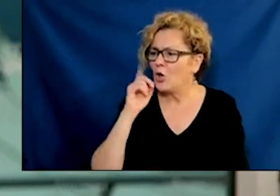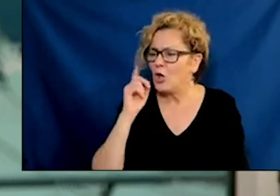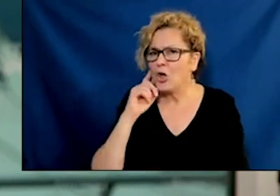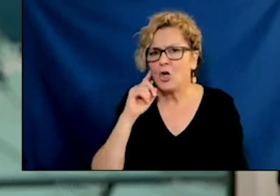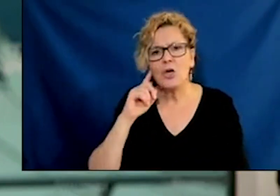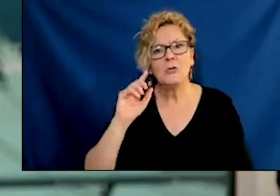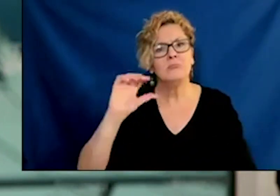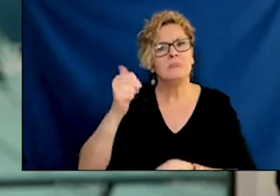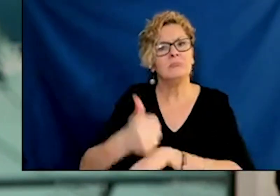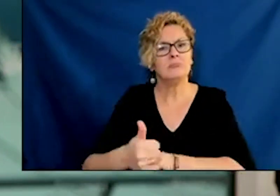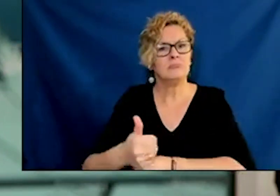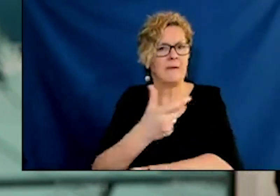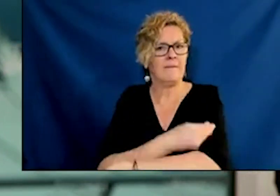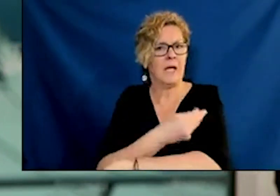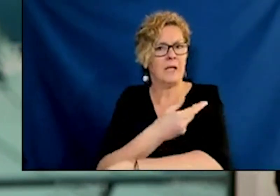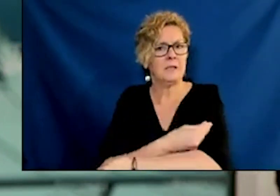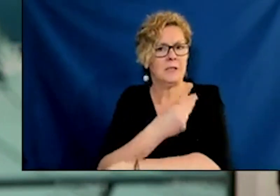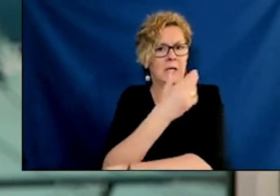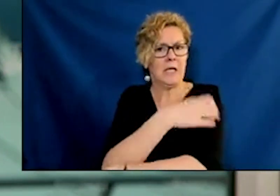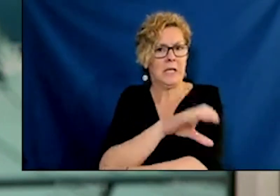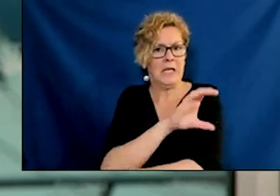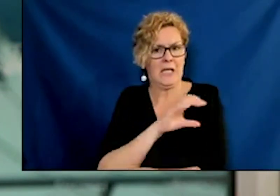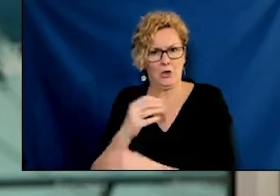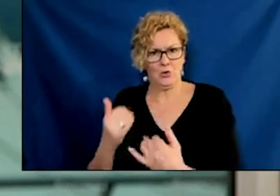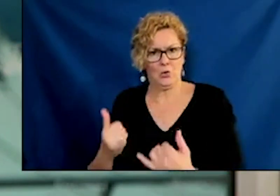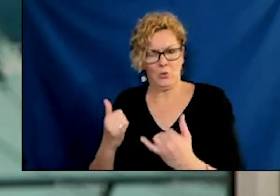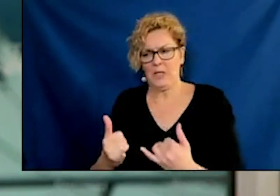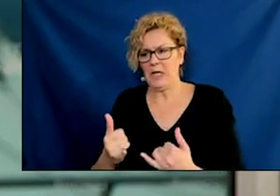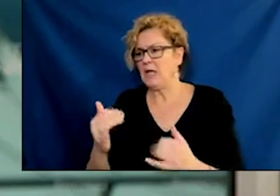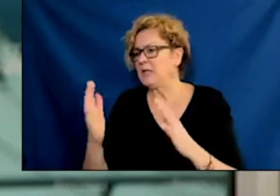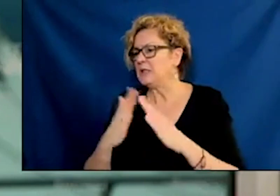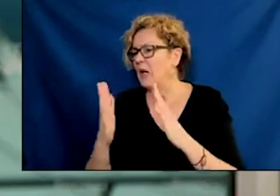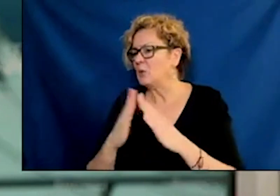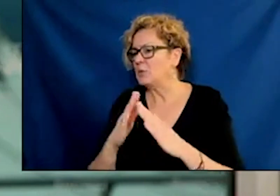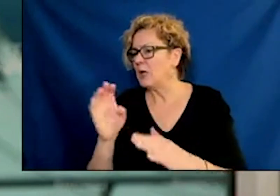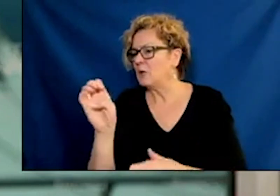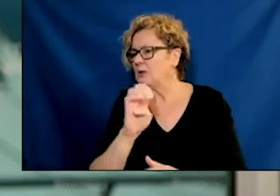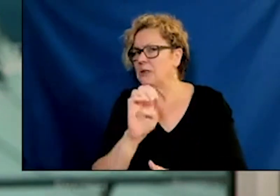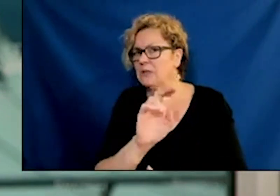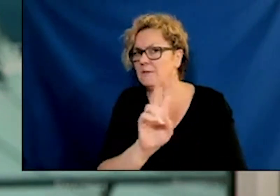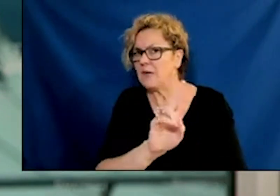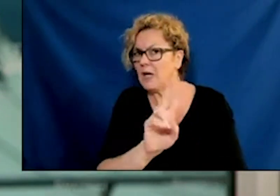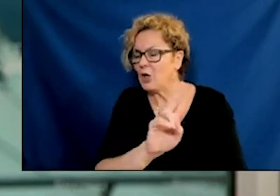we're a bit ahead in the rollout plan. I know it said February. I know we're only a few days away, but does that